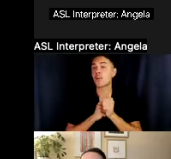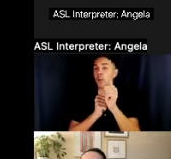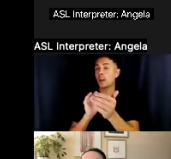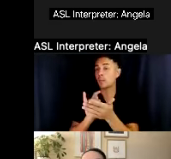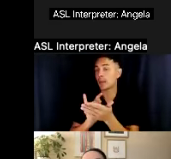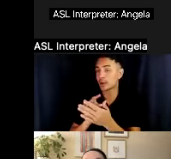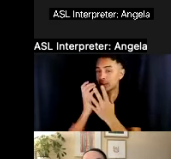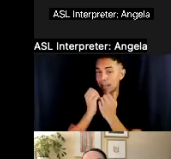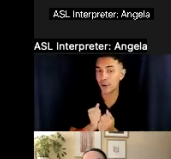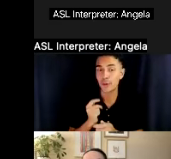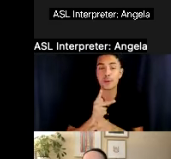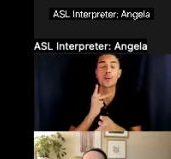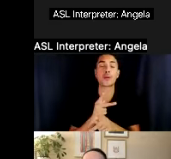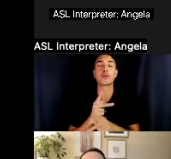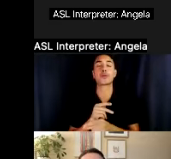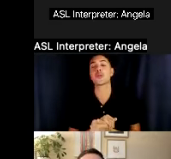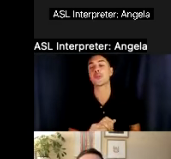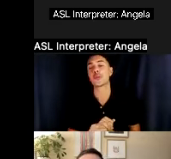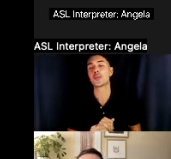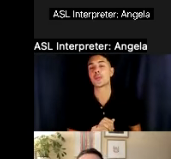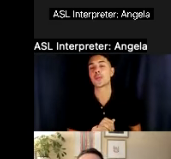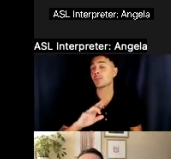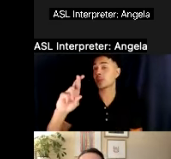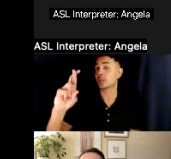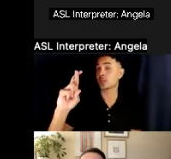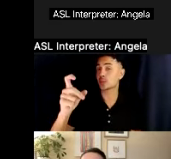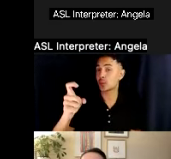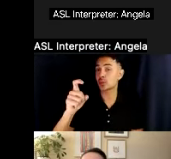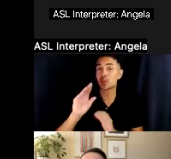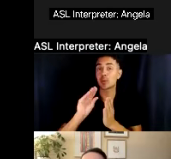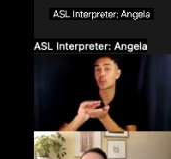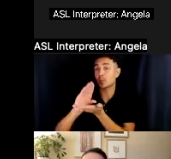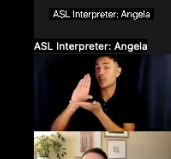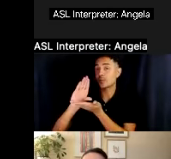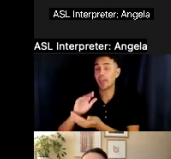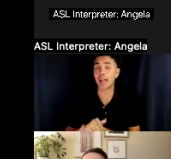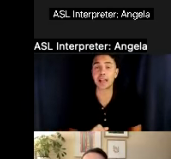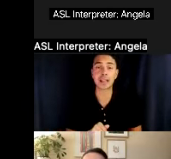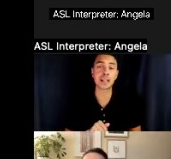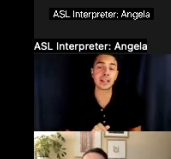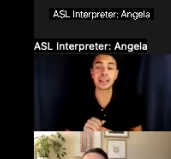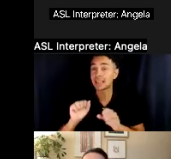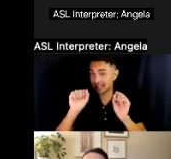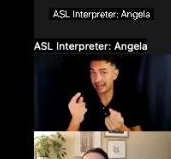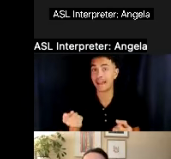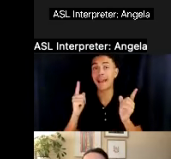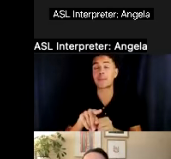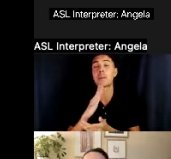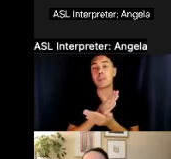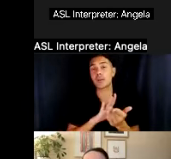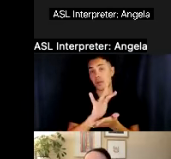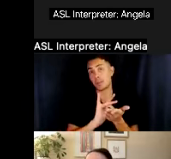care, maybe prescription refills that will happen as a part of their medical